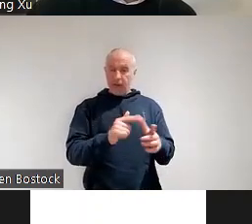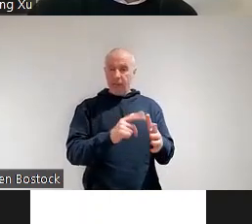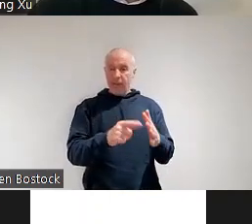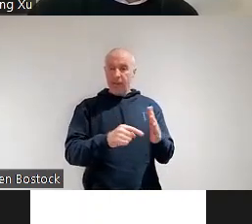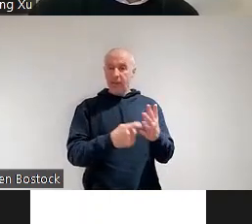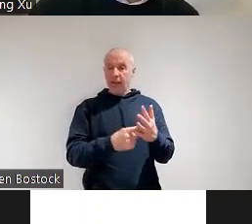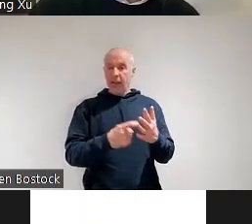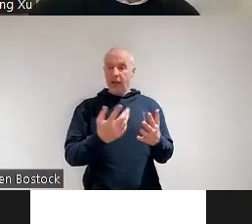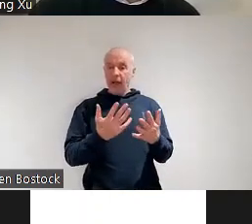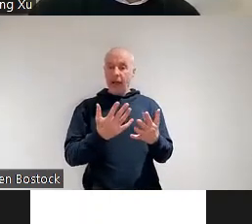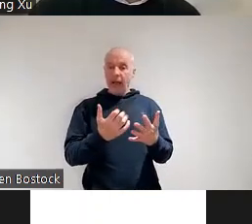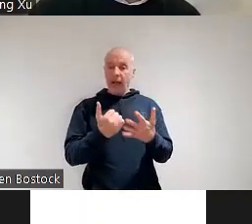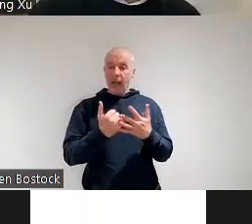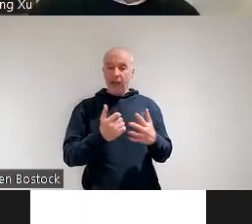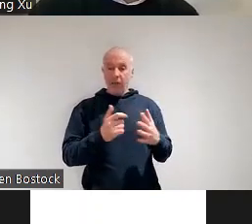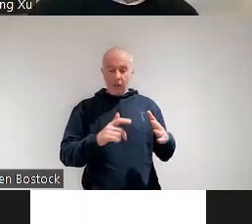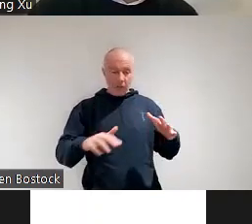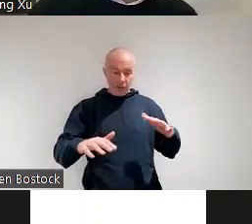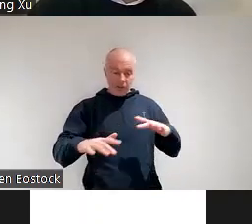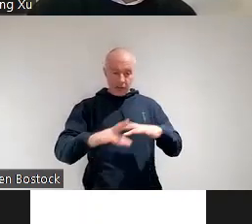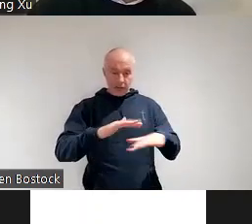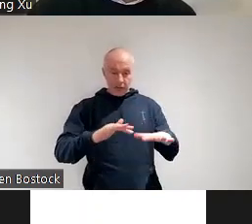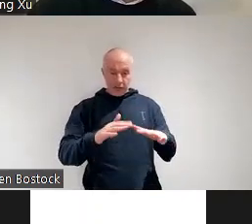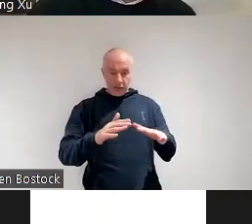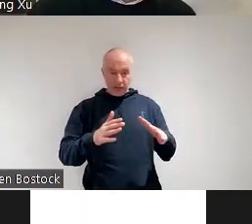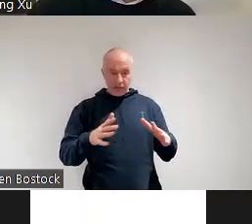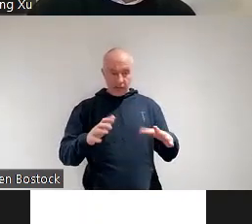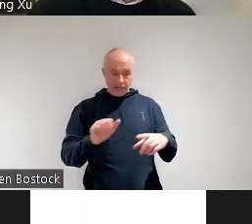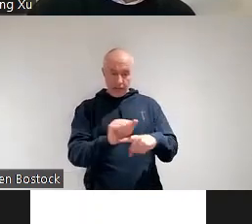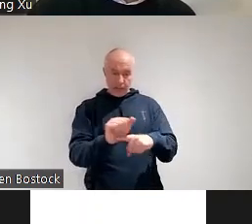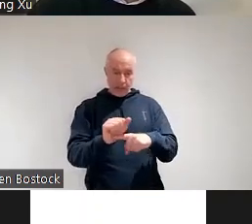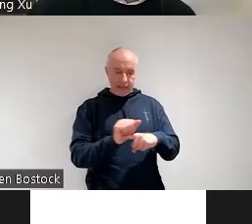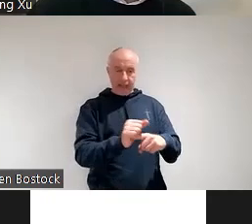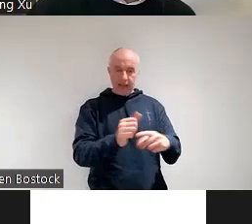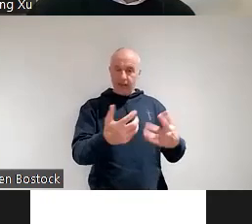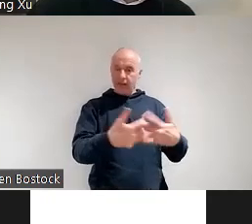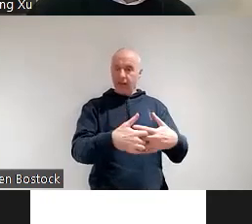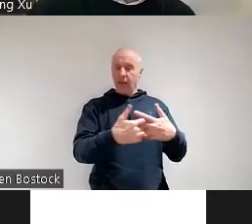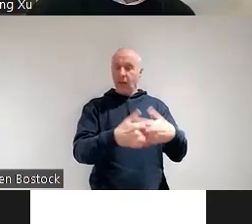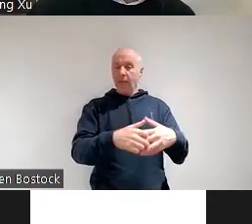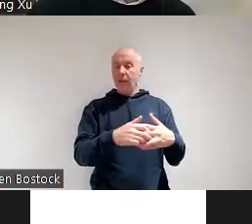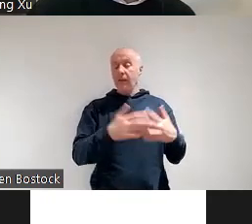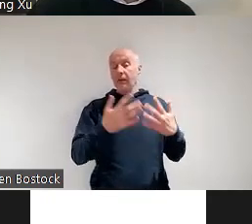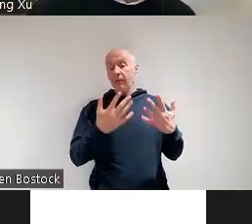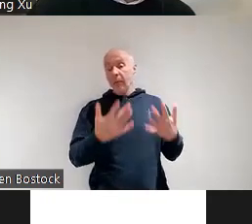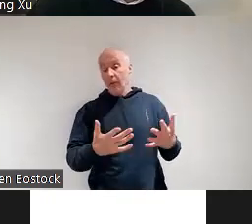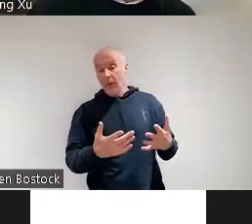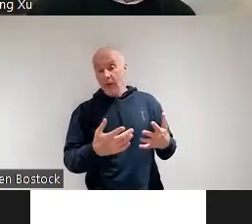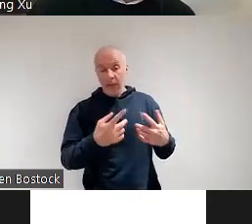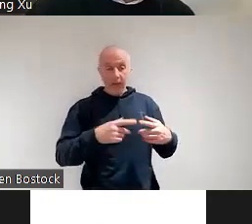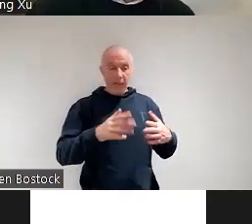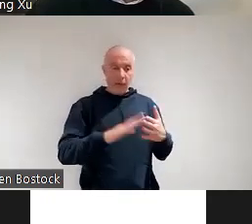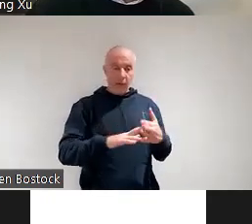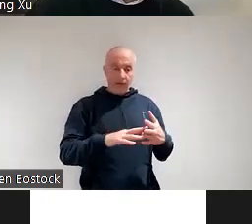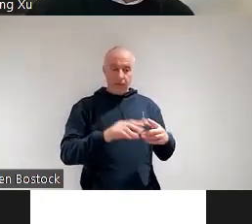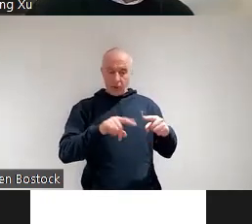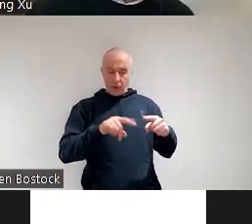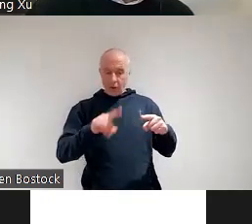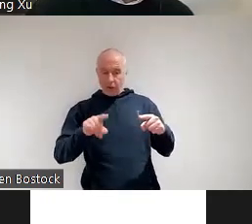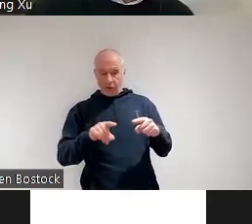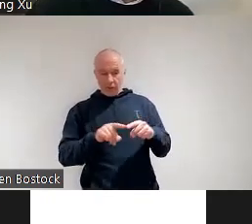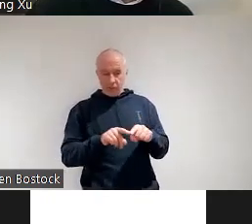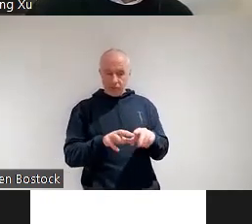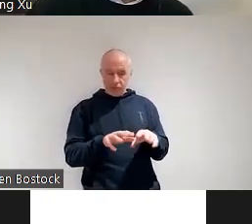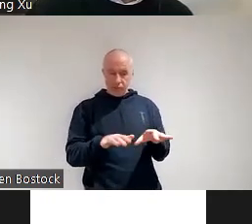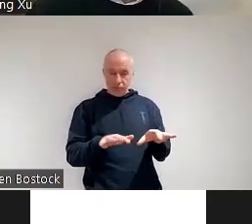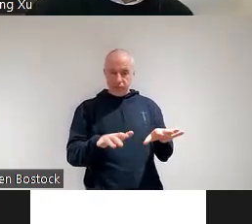divert the noise away from the equipment. However, that will also generate more leakage current. And the leakage current is something